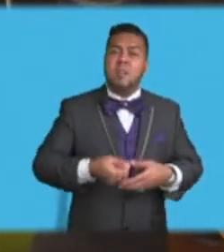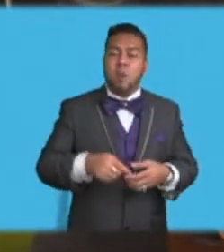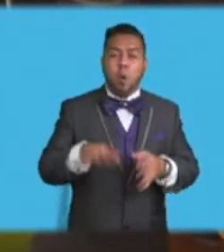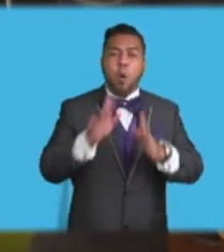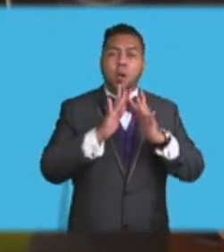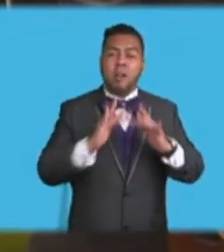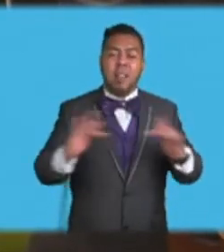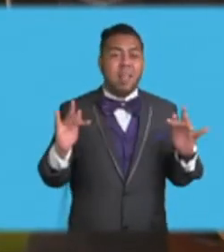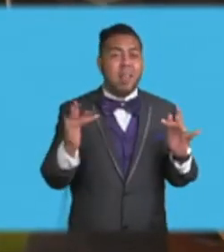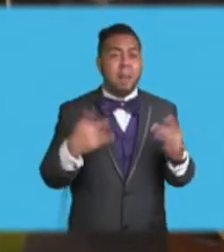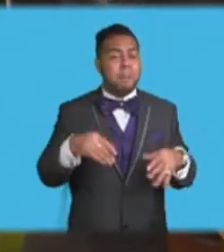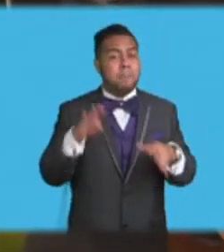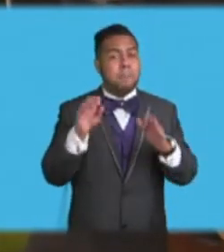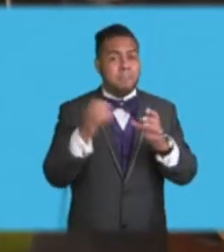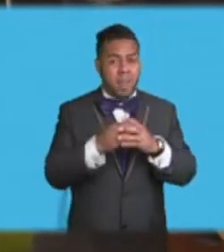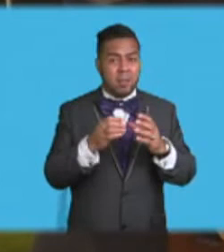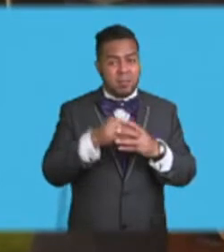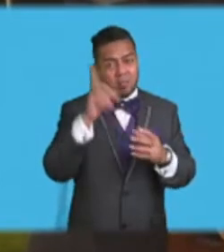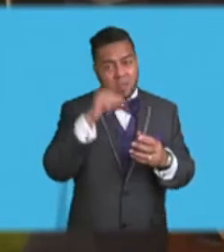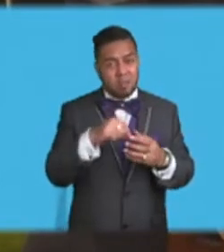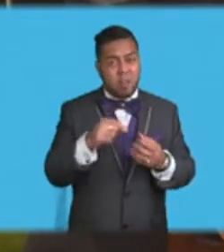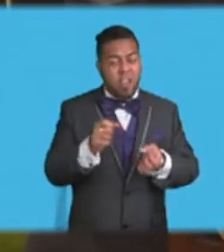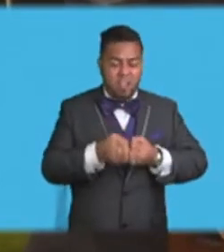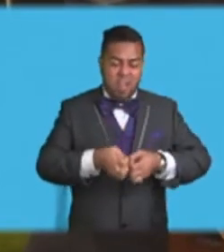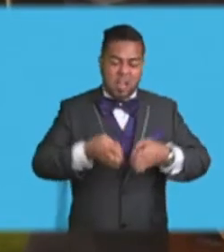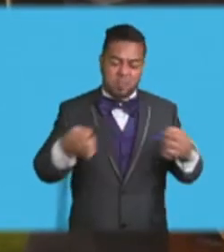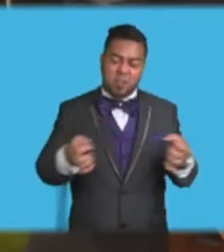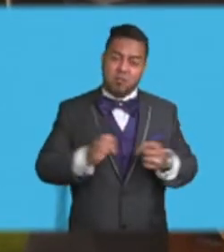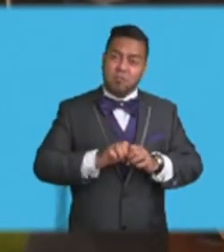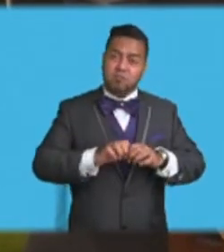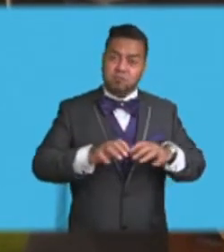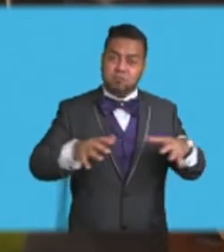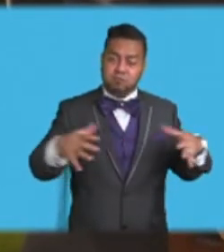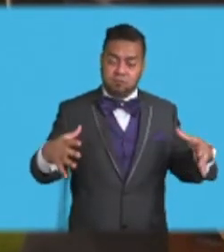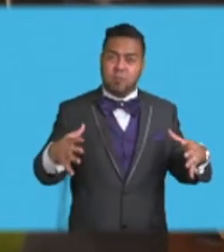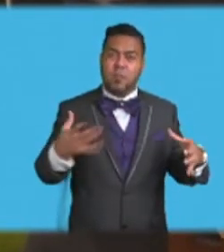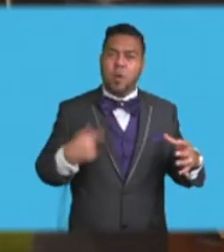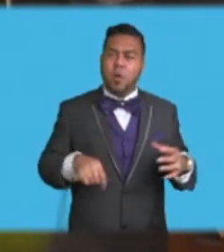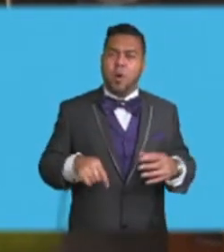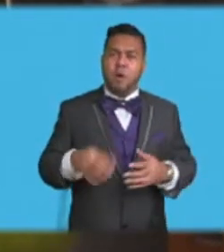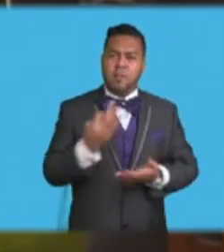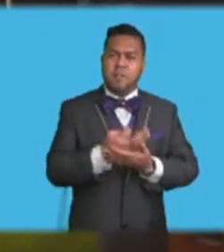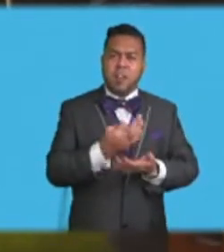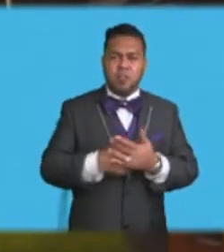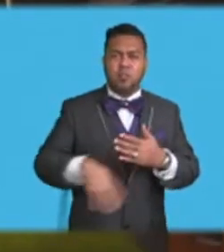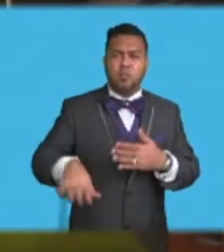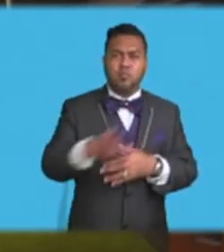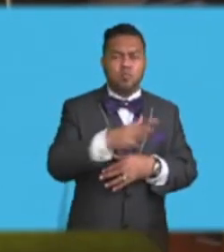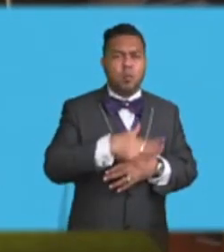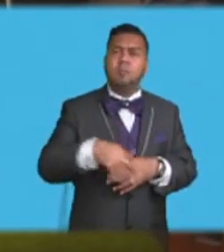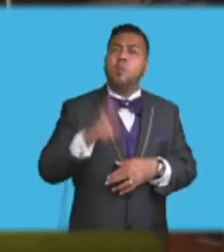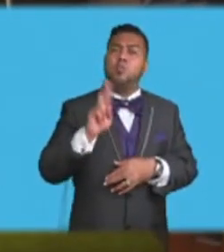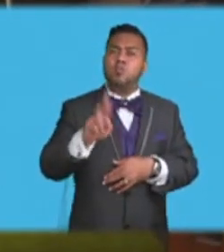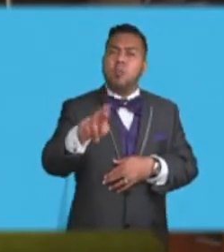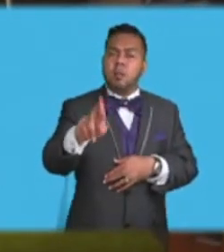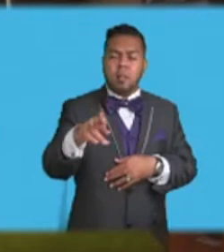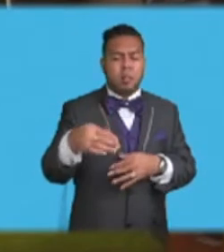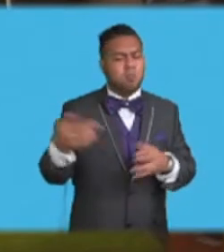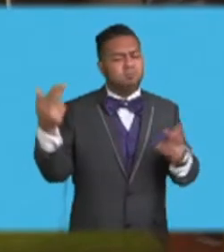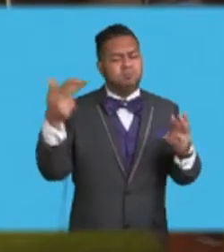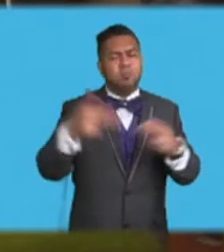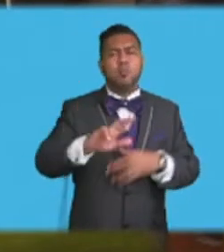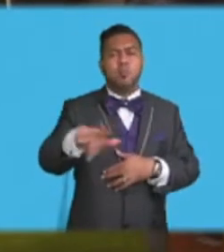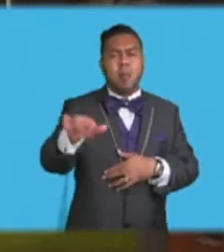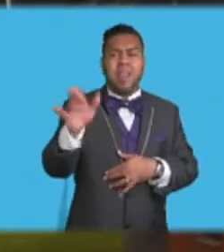online-based banking platforms, and expansion of the financial inclusion footprint to a wider area, especially to rural, deep rural